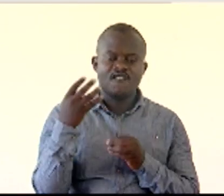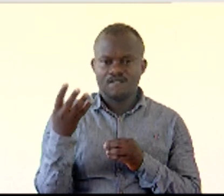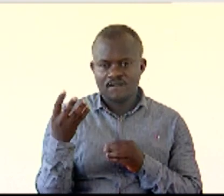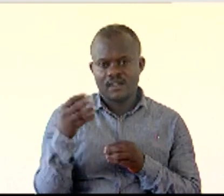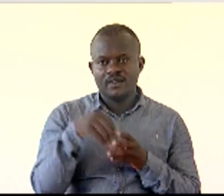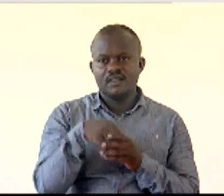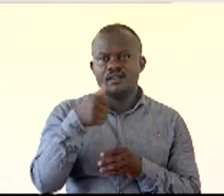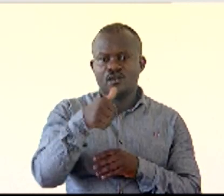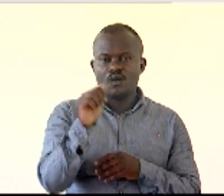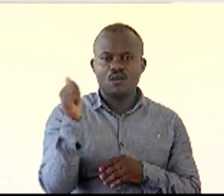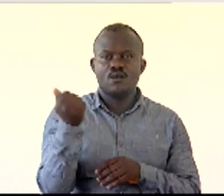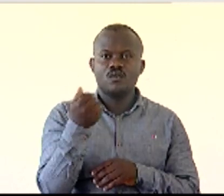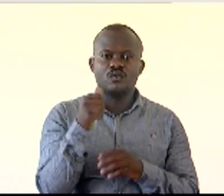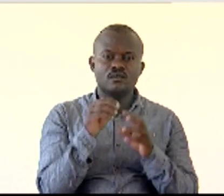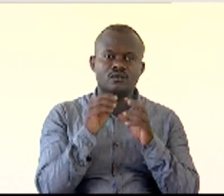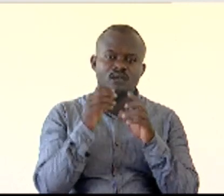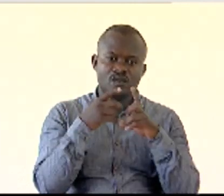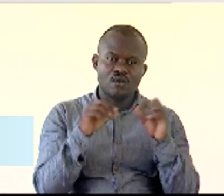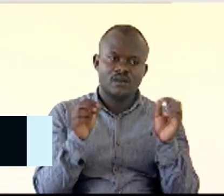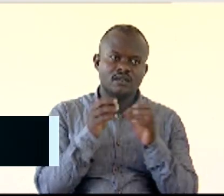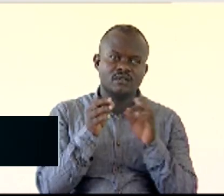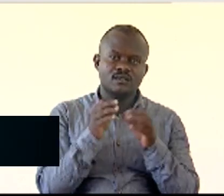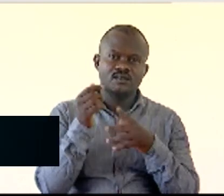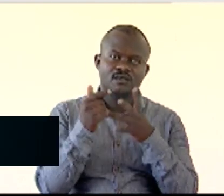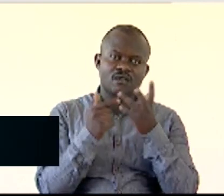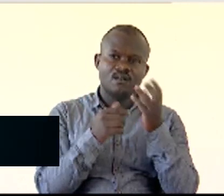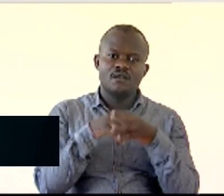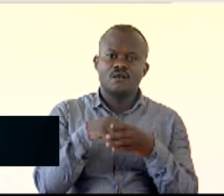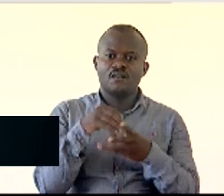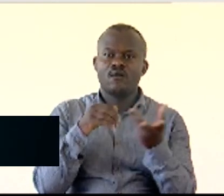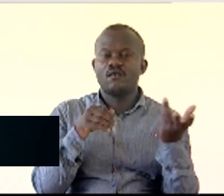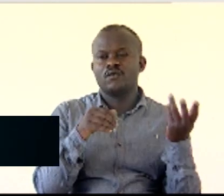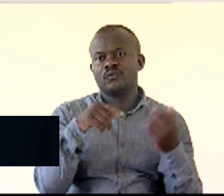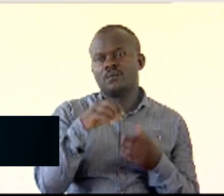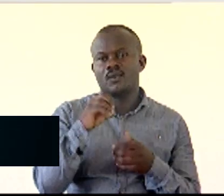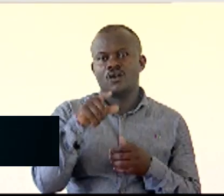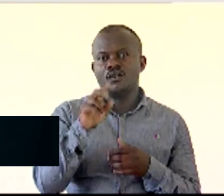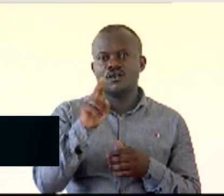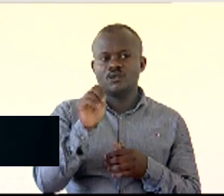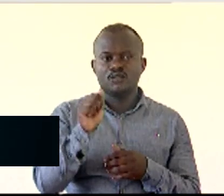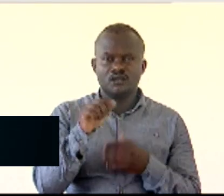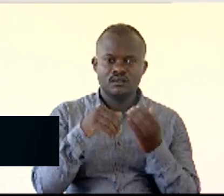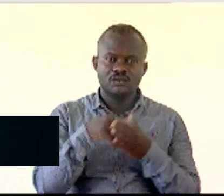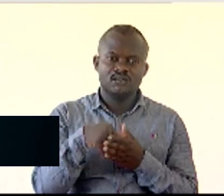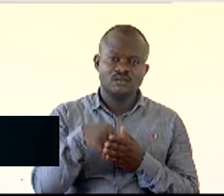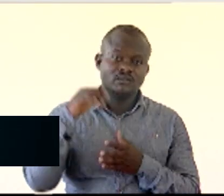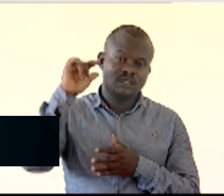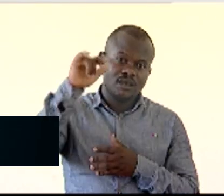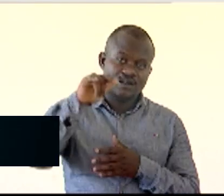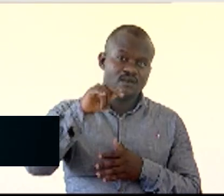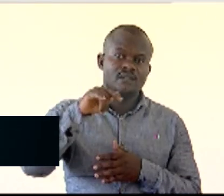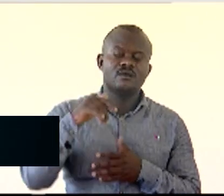your own words, explain the following types of forms of pollution: air pollution,